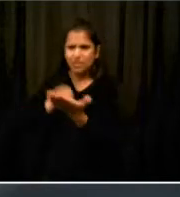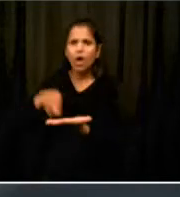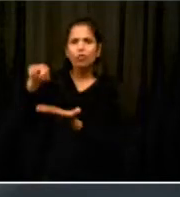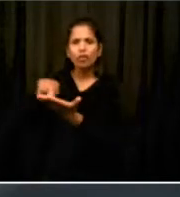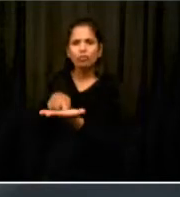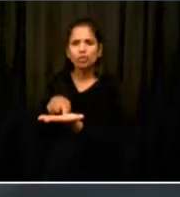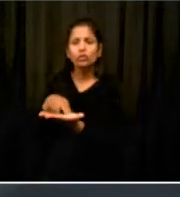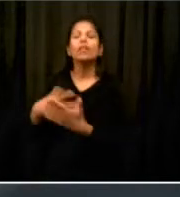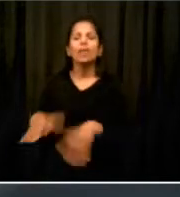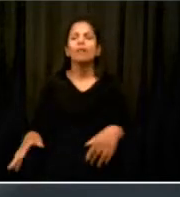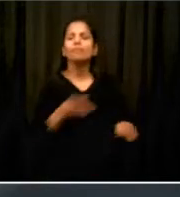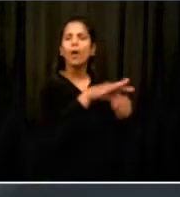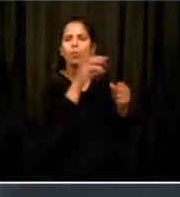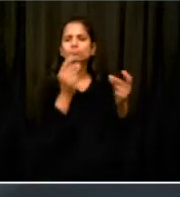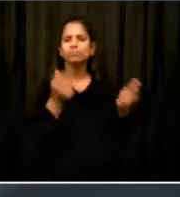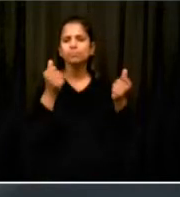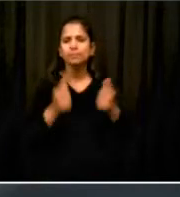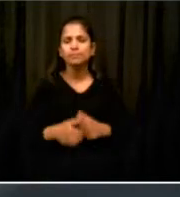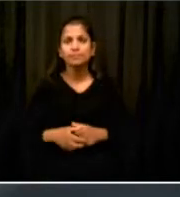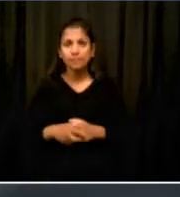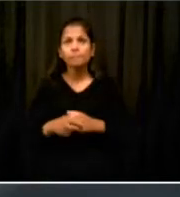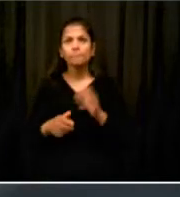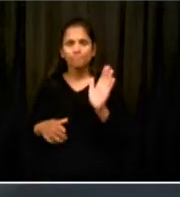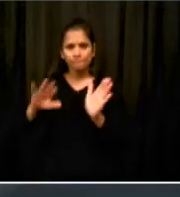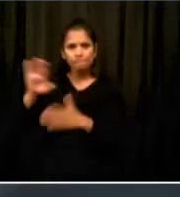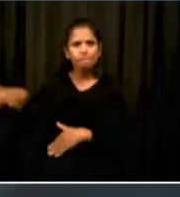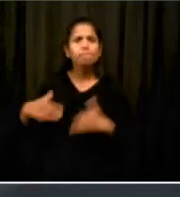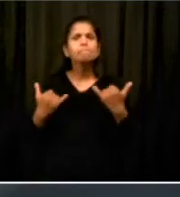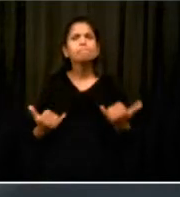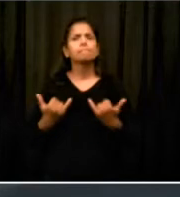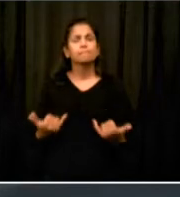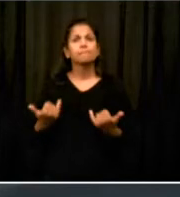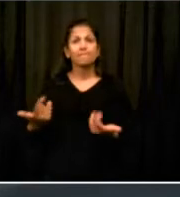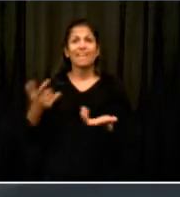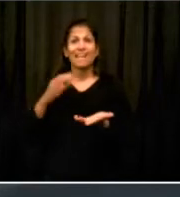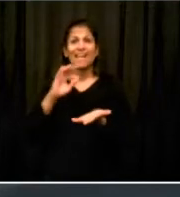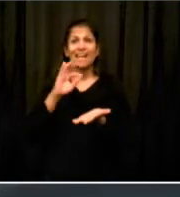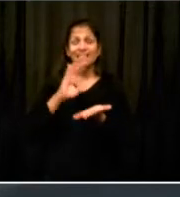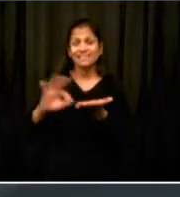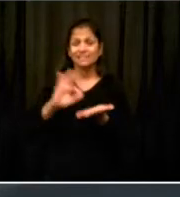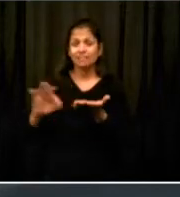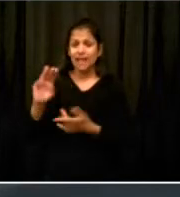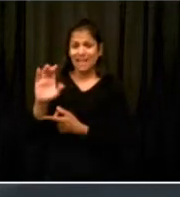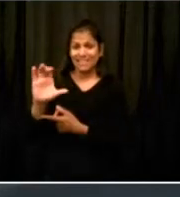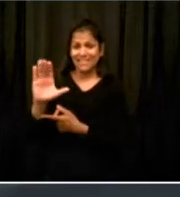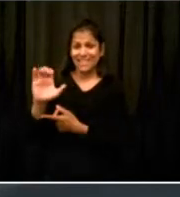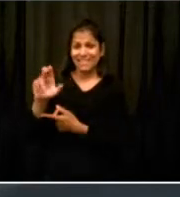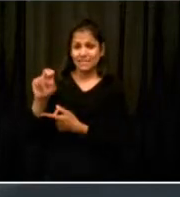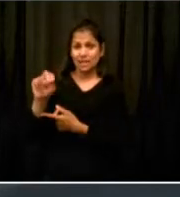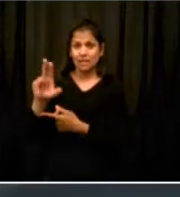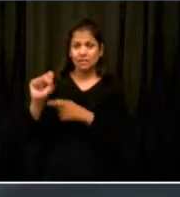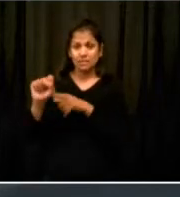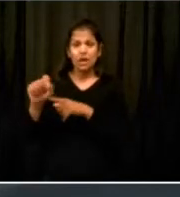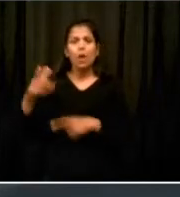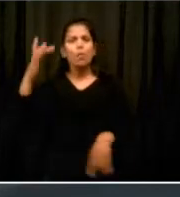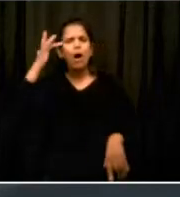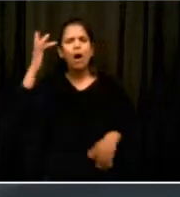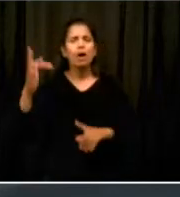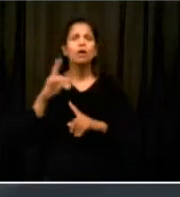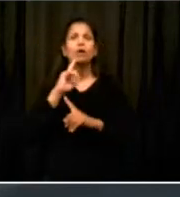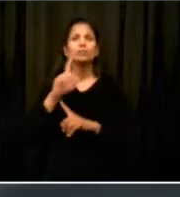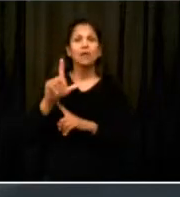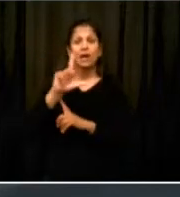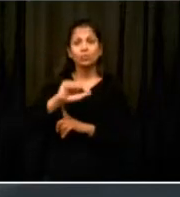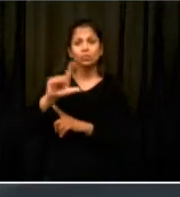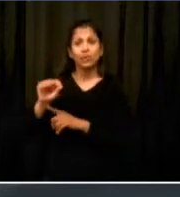funding we get. It determines whether we're going to be able to have the kind of mass transit we need, the kind of education for our kids we